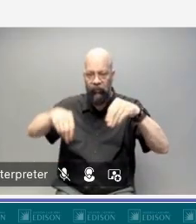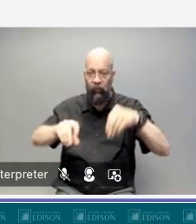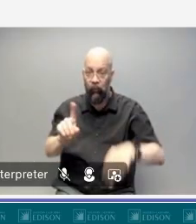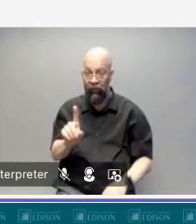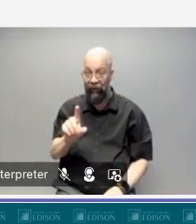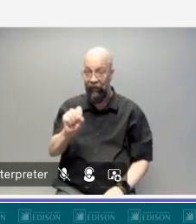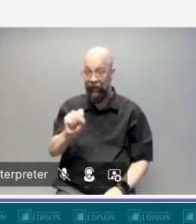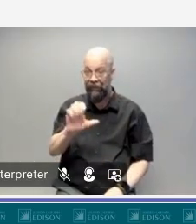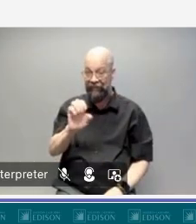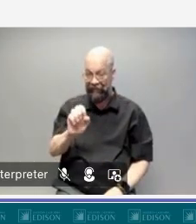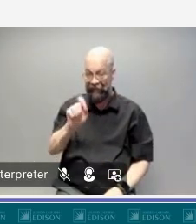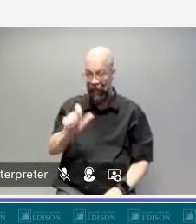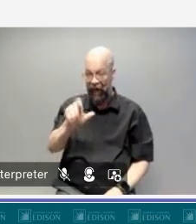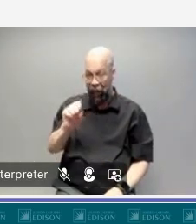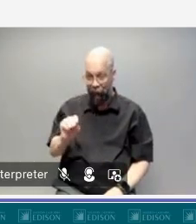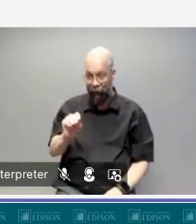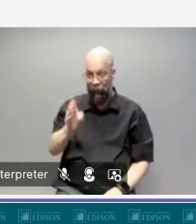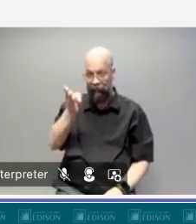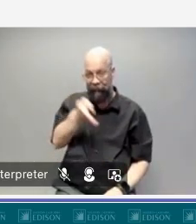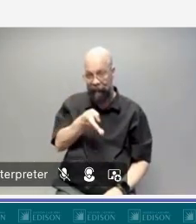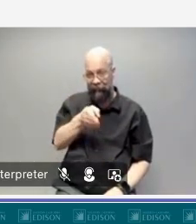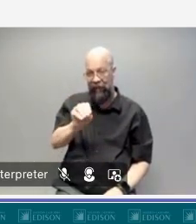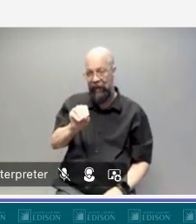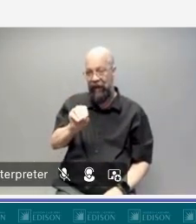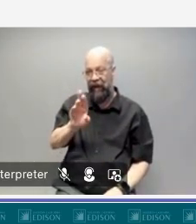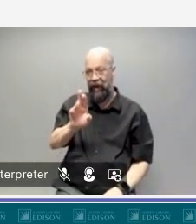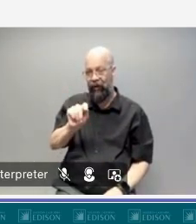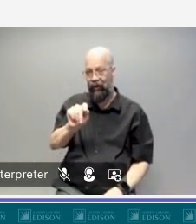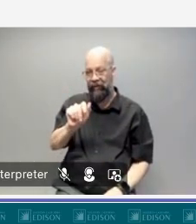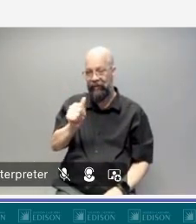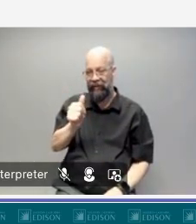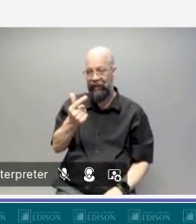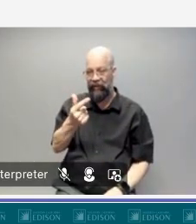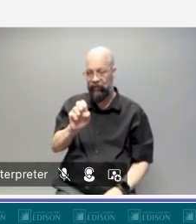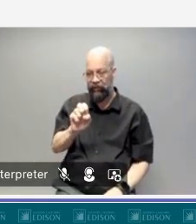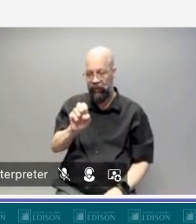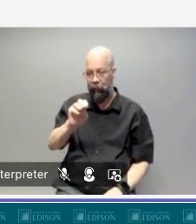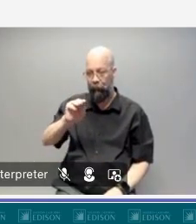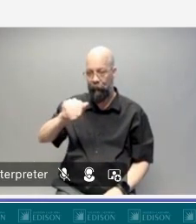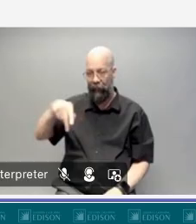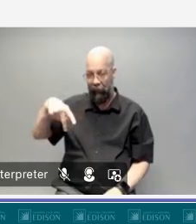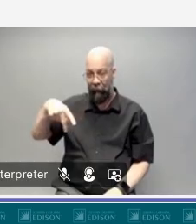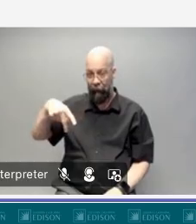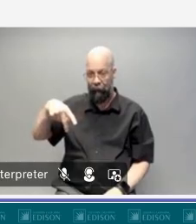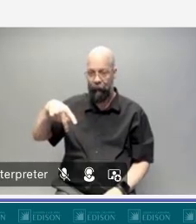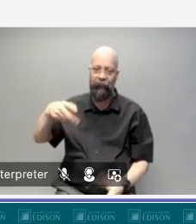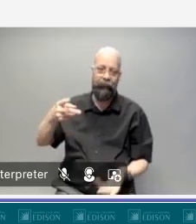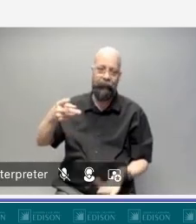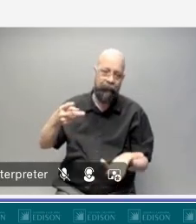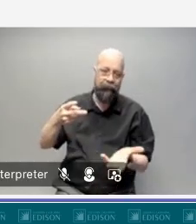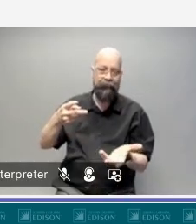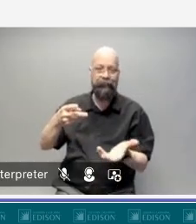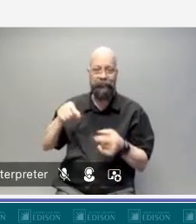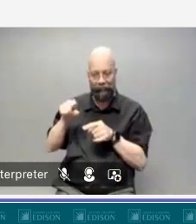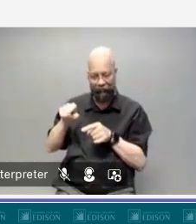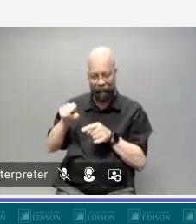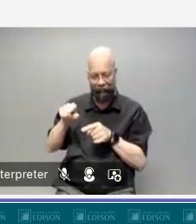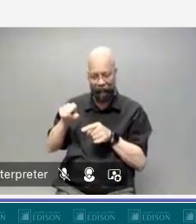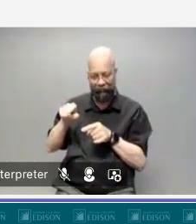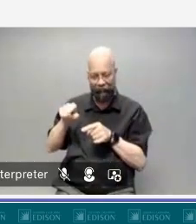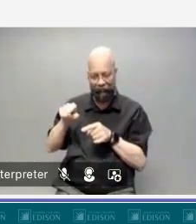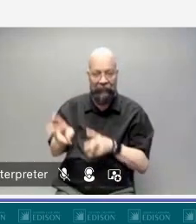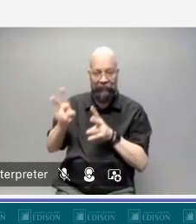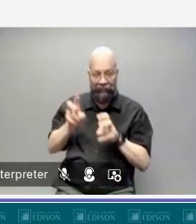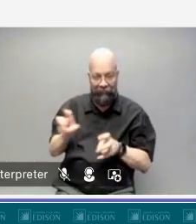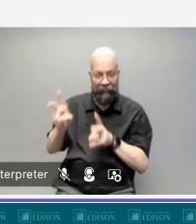sce.com/outage map. Some recent updates to our outage map include making sure that information is loading faster